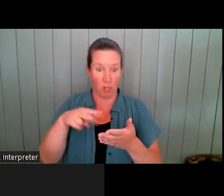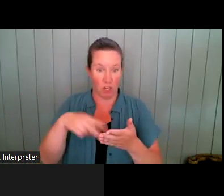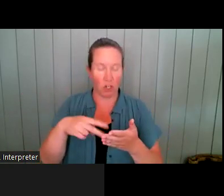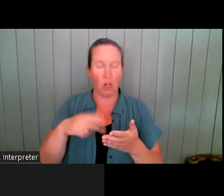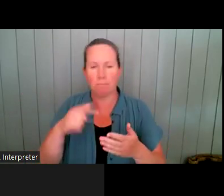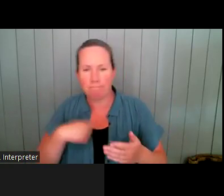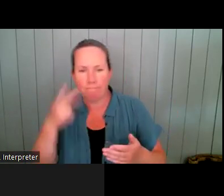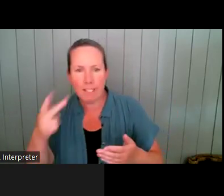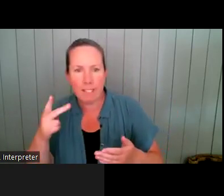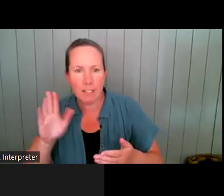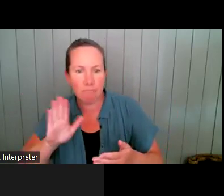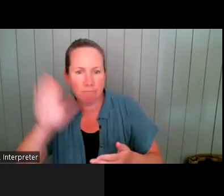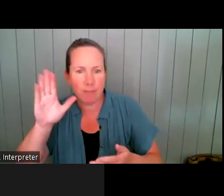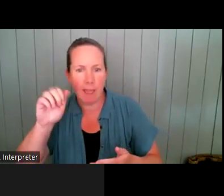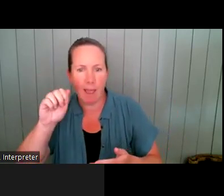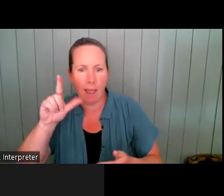have Alice